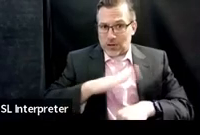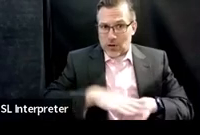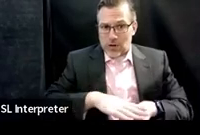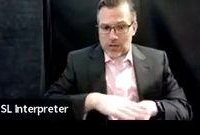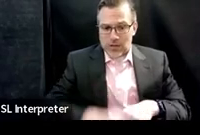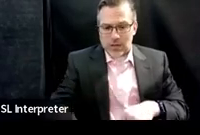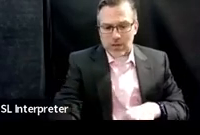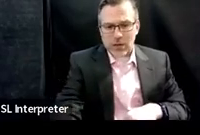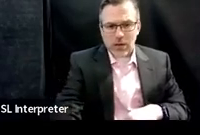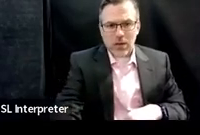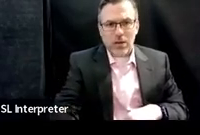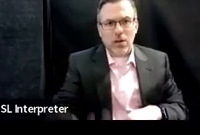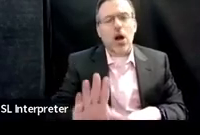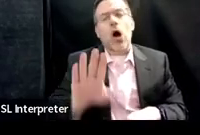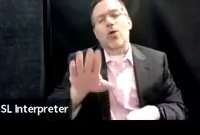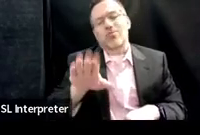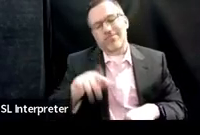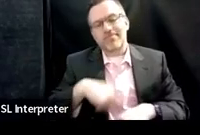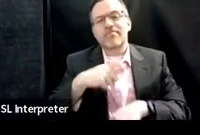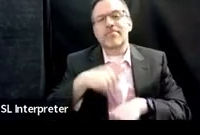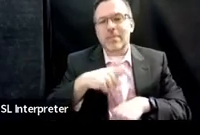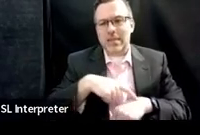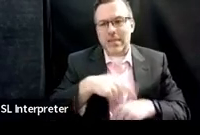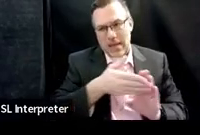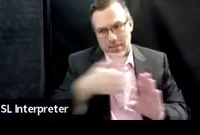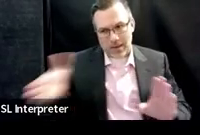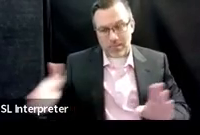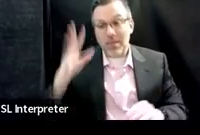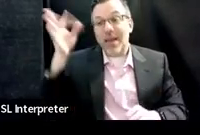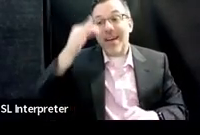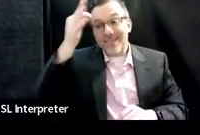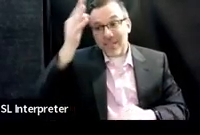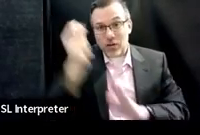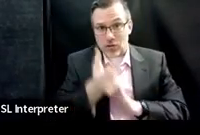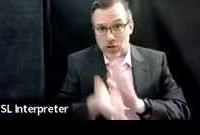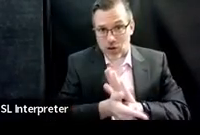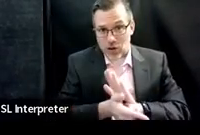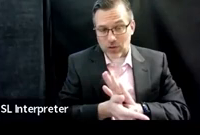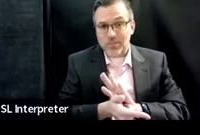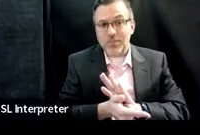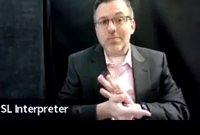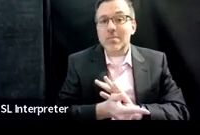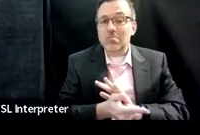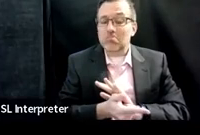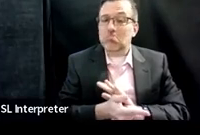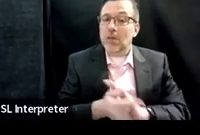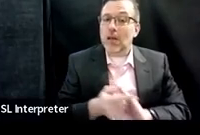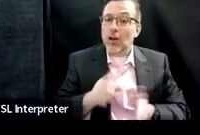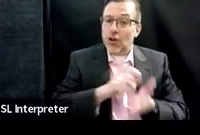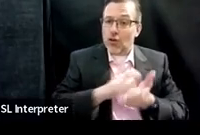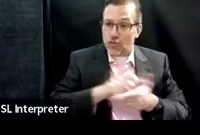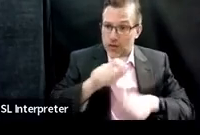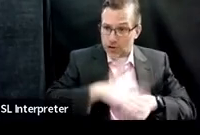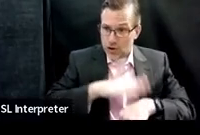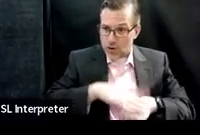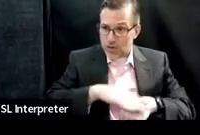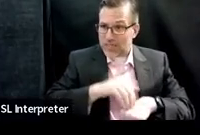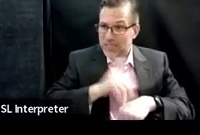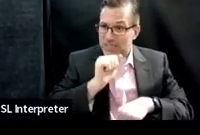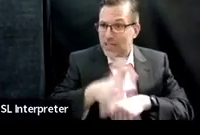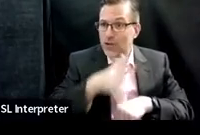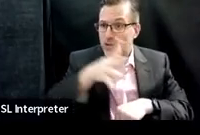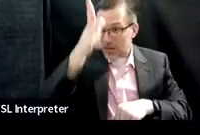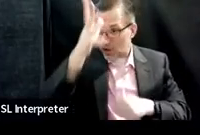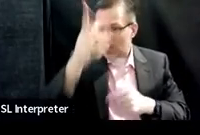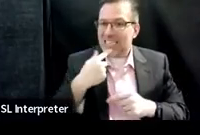we have the timeline, right? So it's in the federal regulations, it says that the written notice is provided to the parents in a reasonable